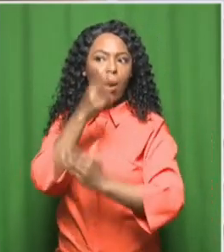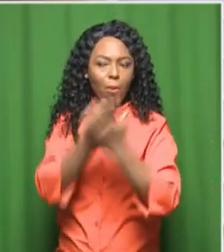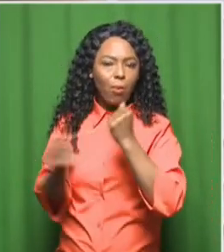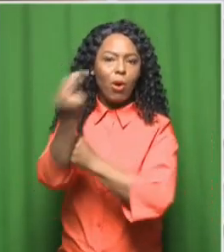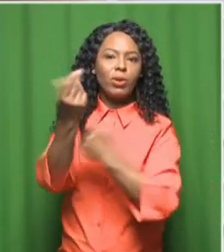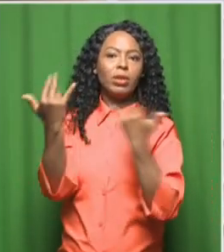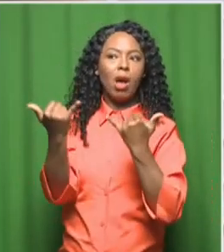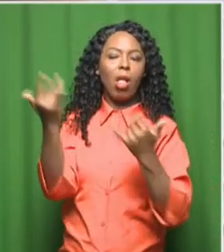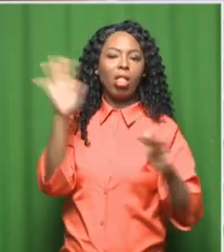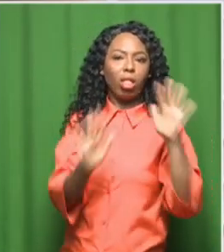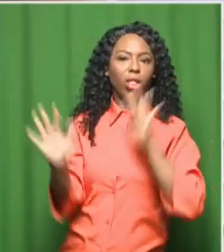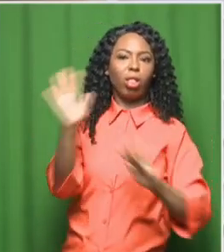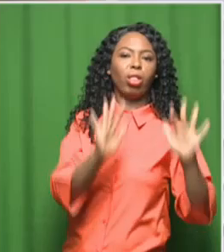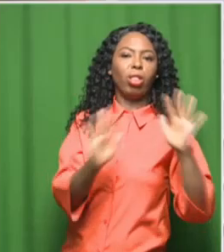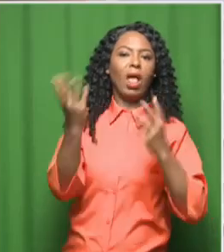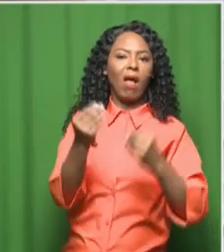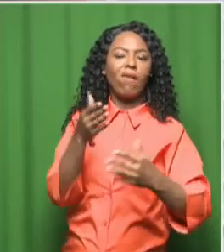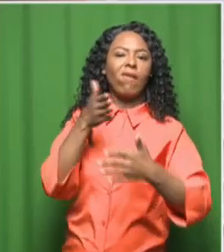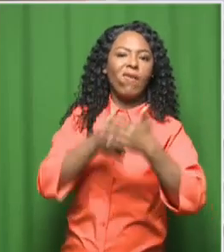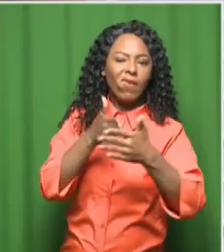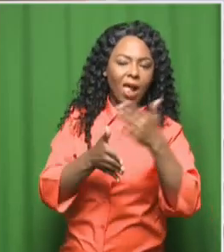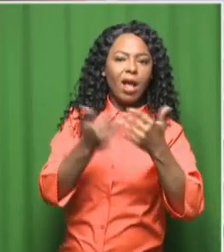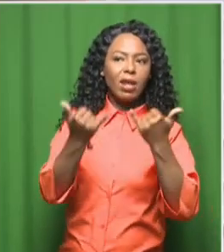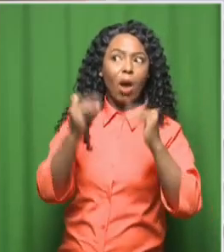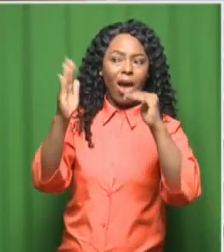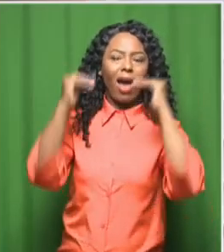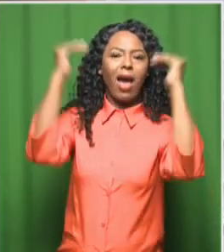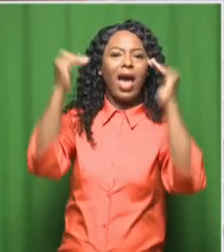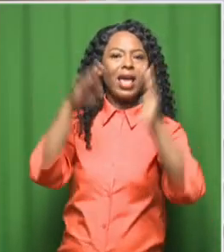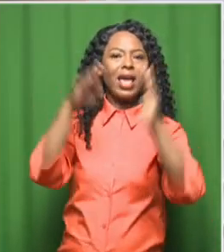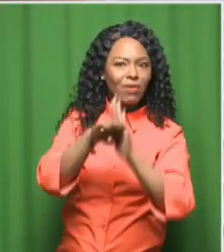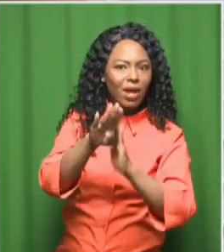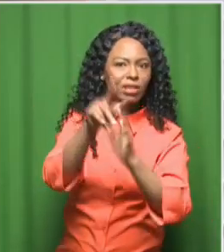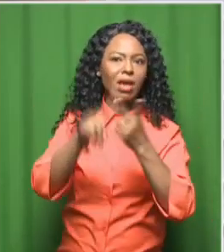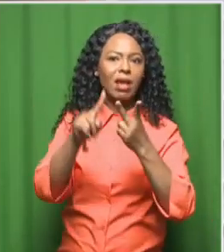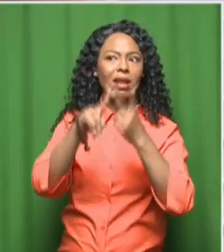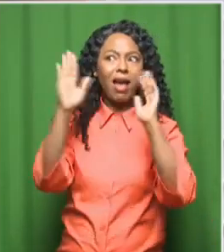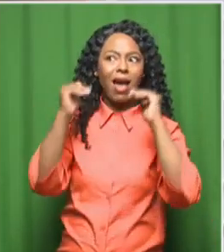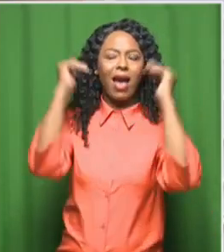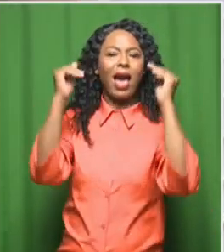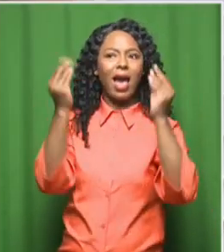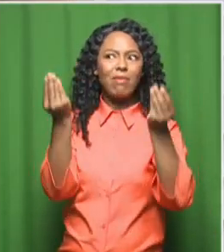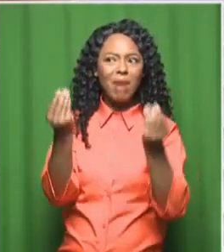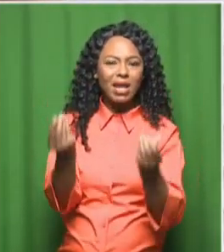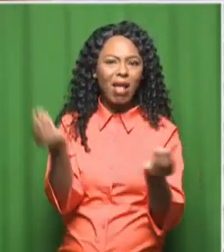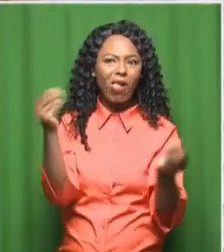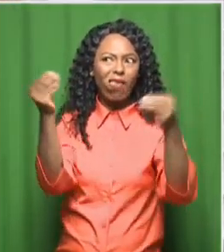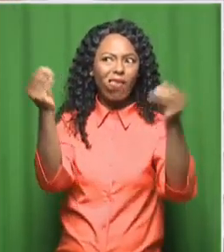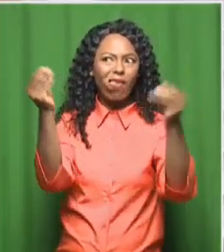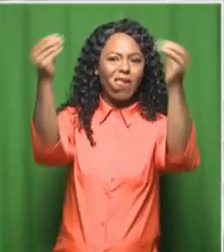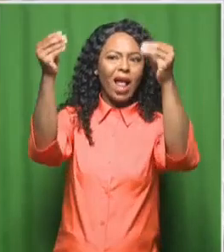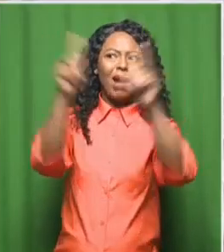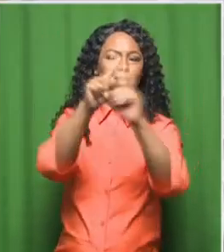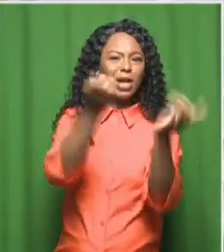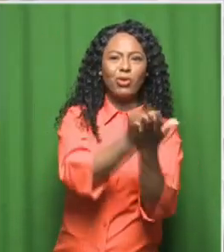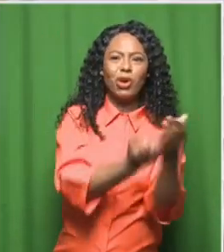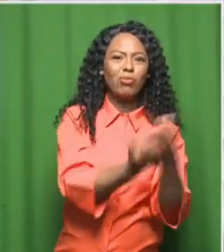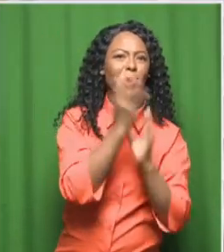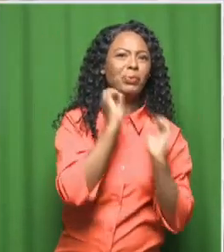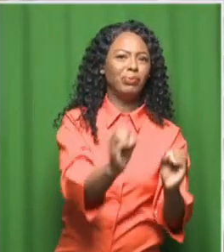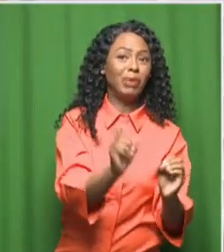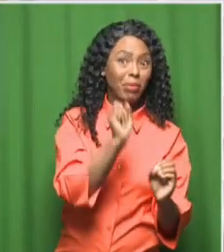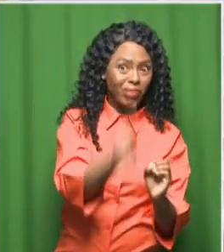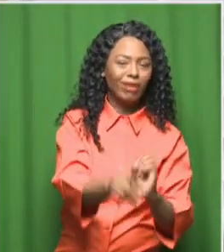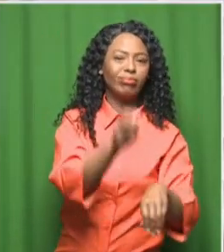course where you've got high inflation, high interest rates in an economy that is not growing, right? And hence this,